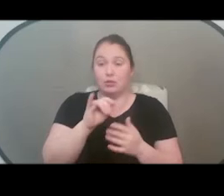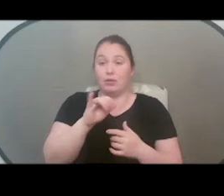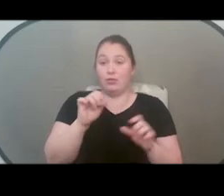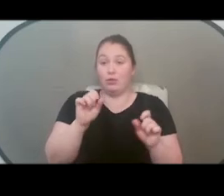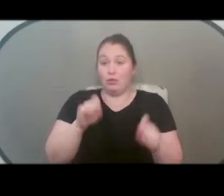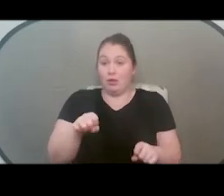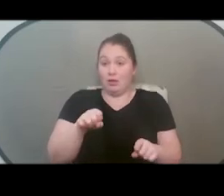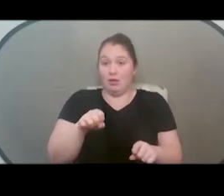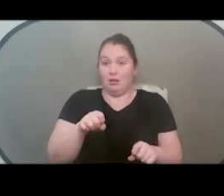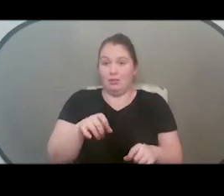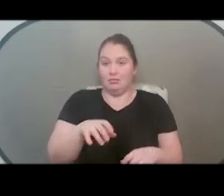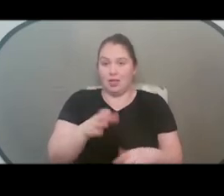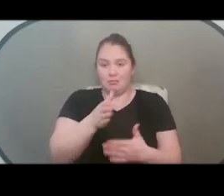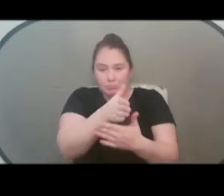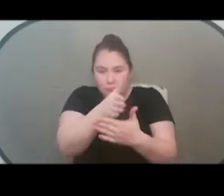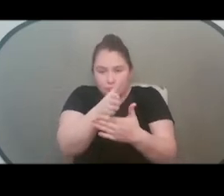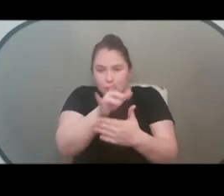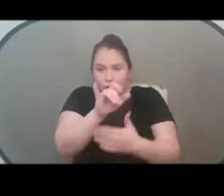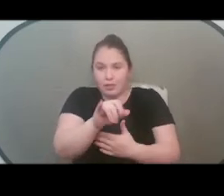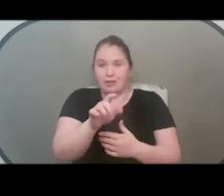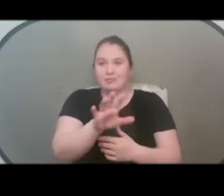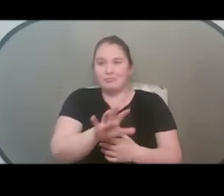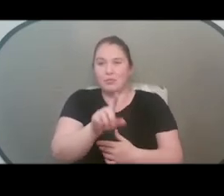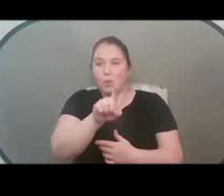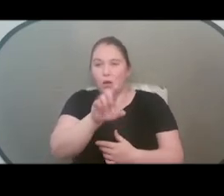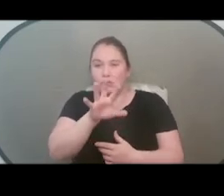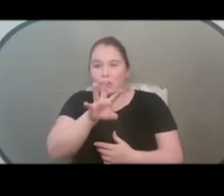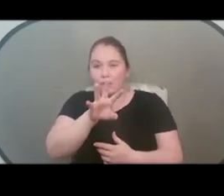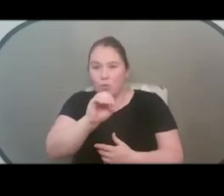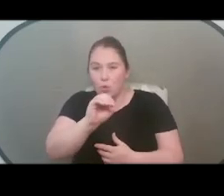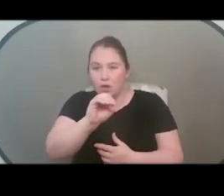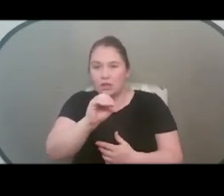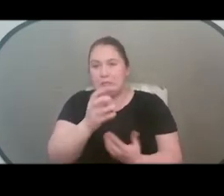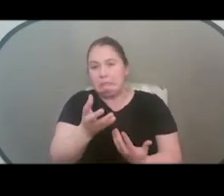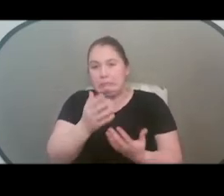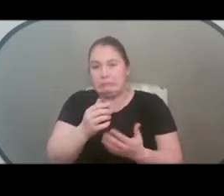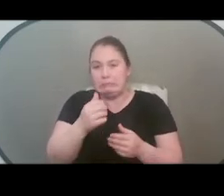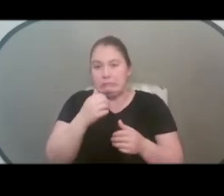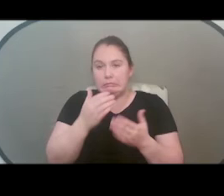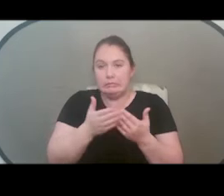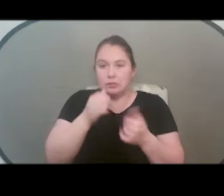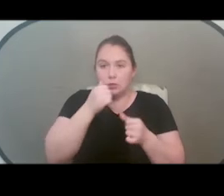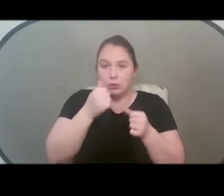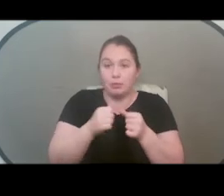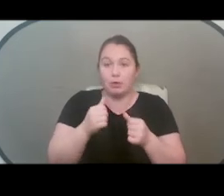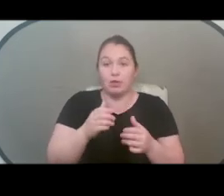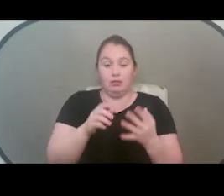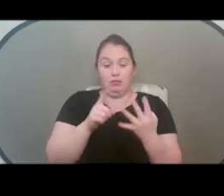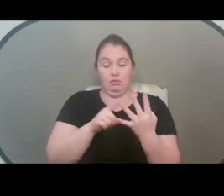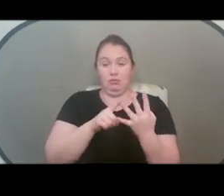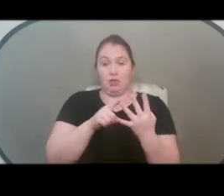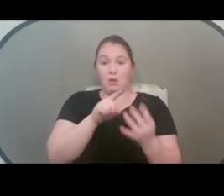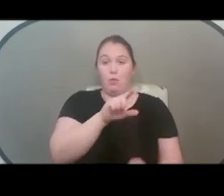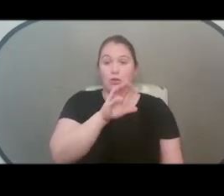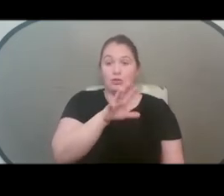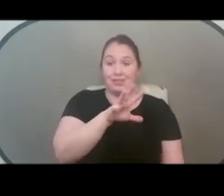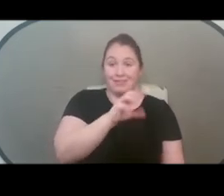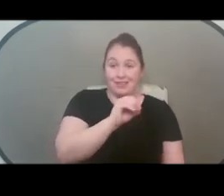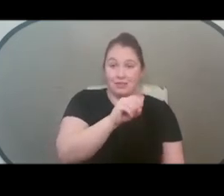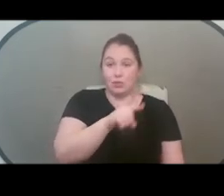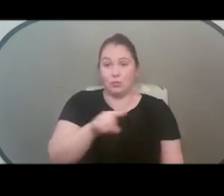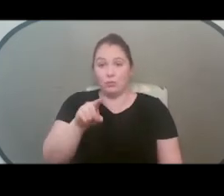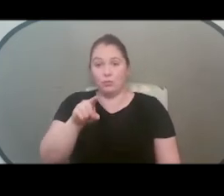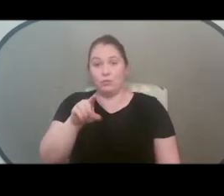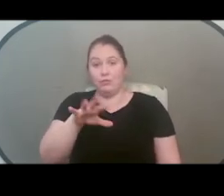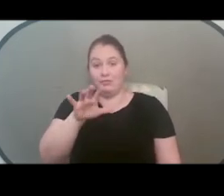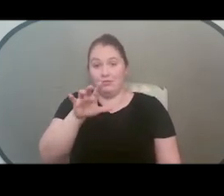number in the middle, that's 140, that might be easier to remember. And then option 3 was 140 to 150 million. So